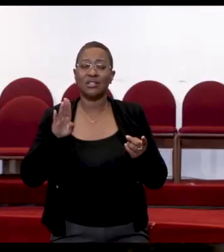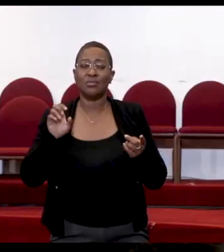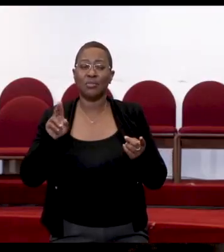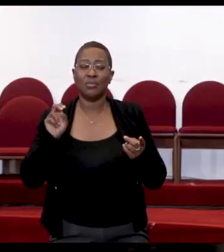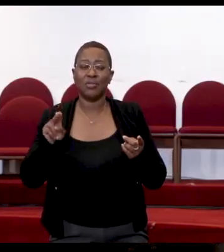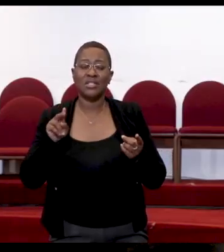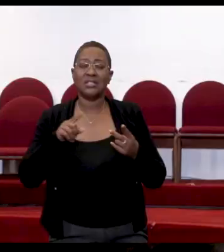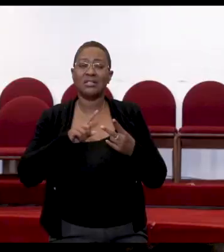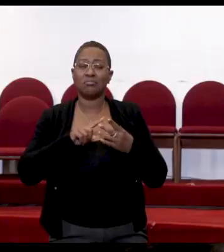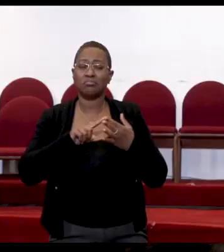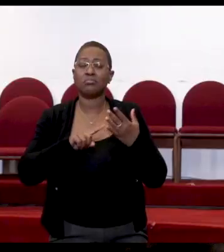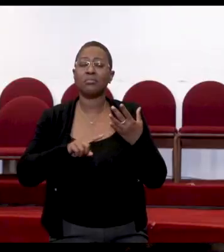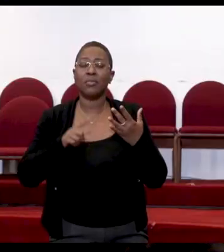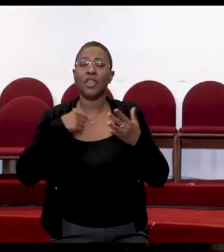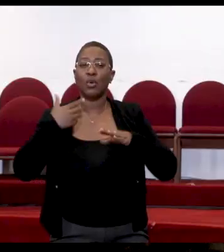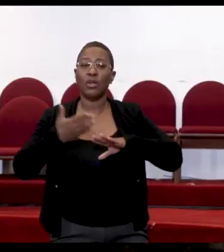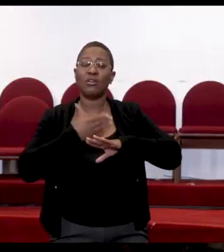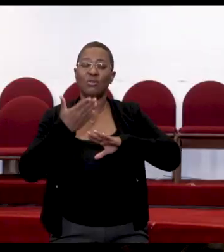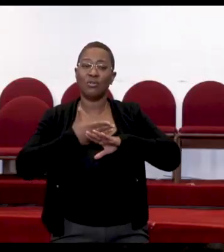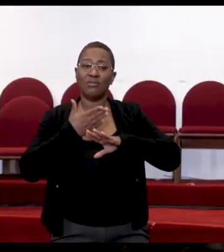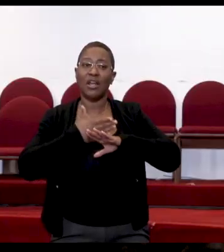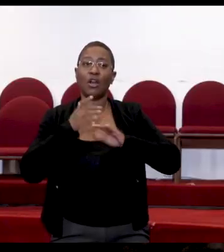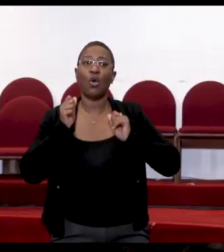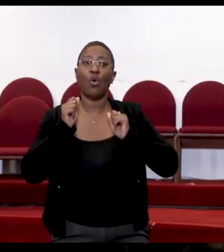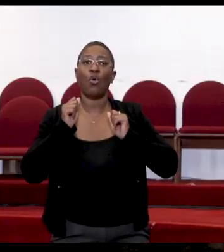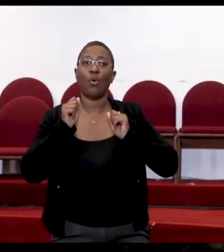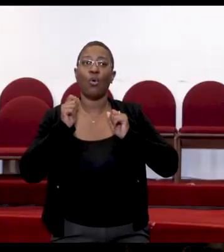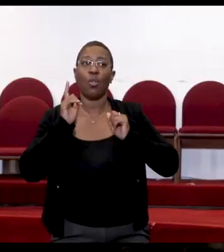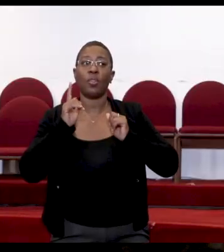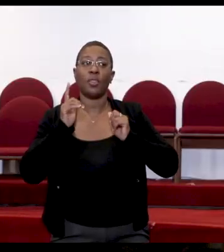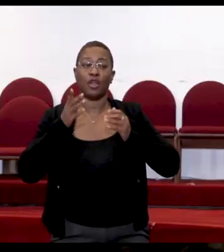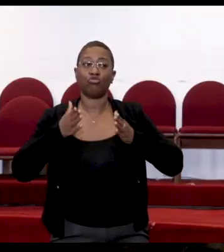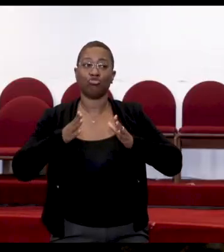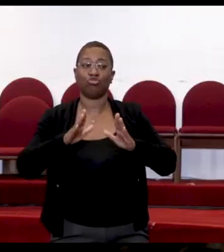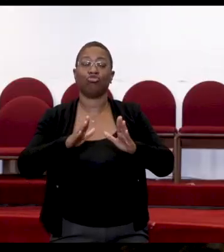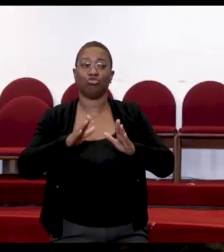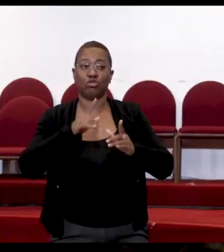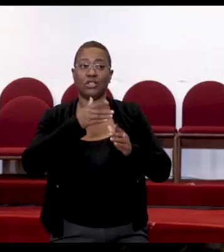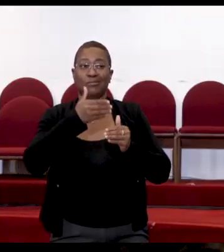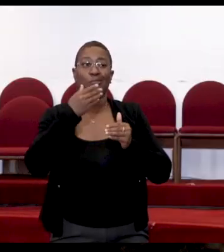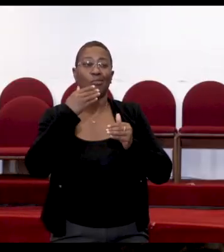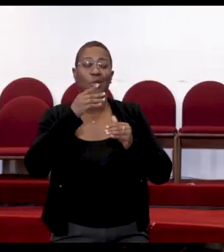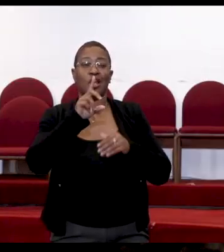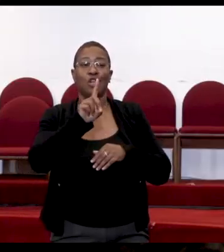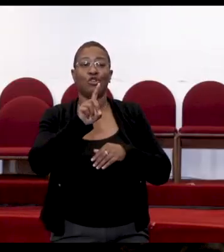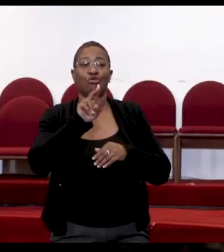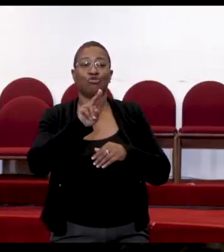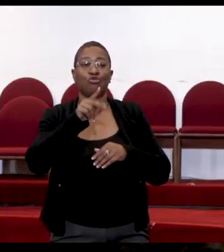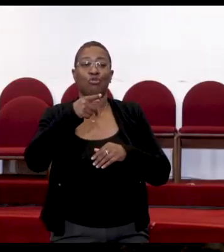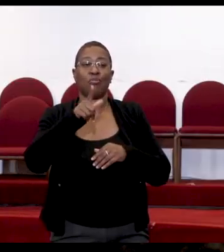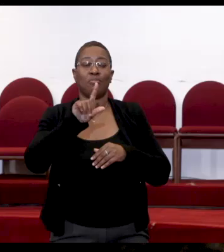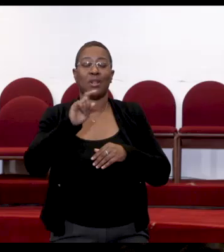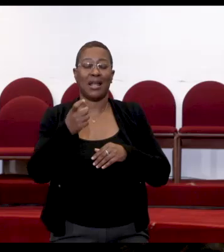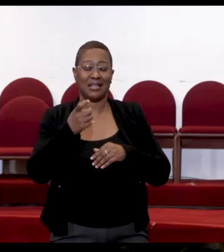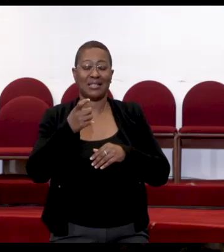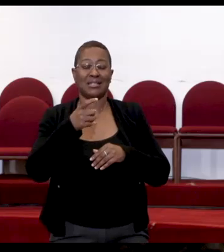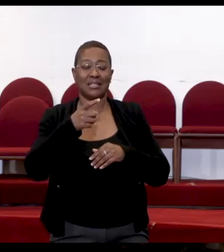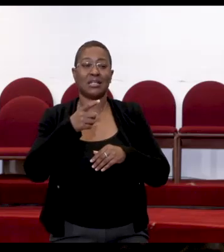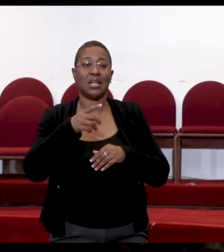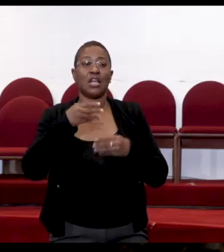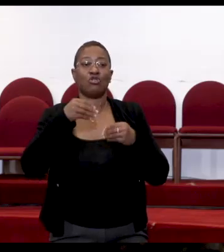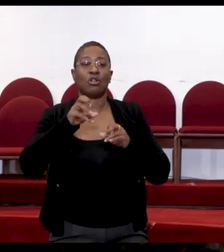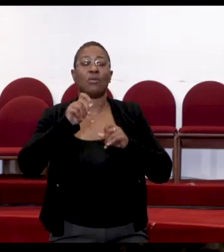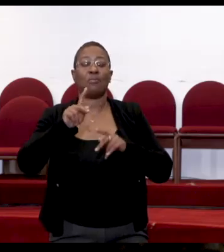Kenyatta Sessoms, and we renovated a whole block on Maple Ridge. We renovated duplexes, sold them back to residents at